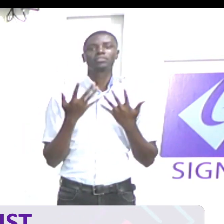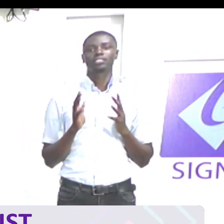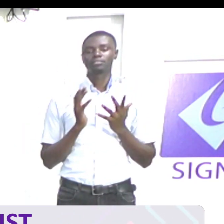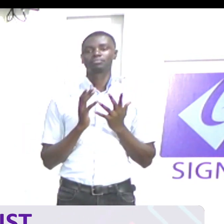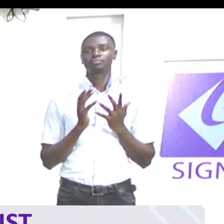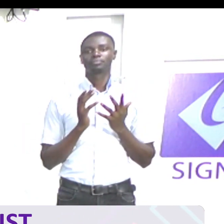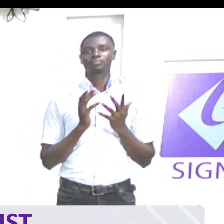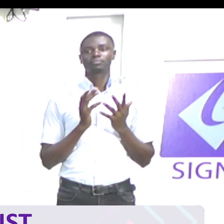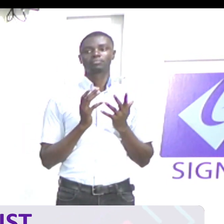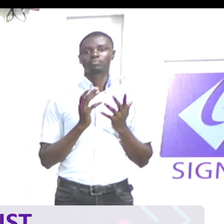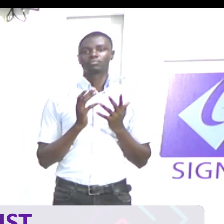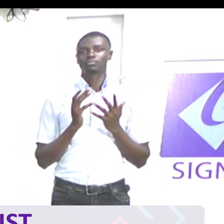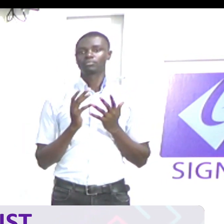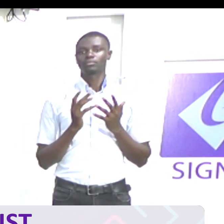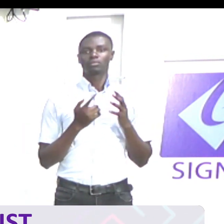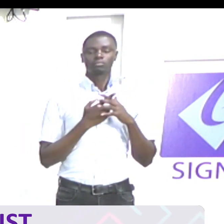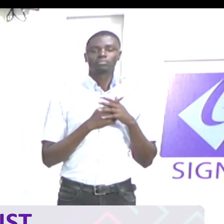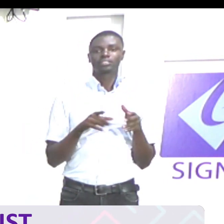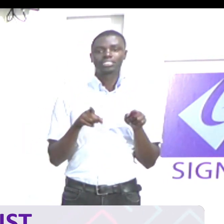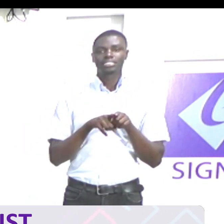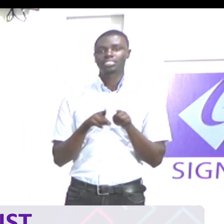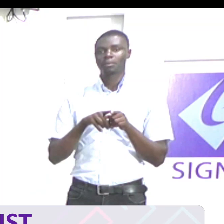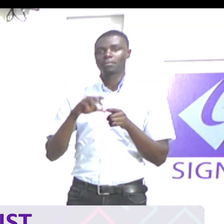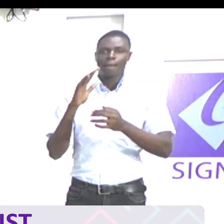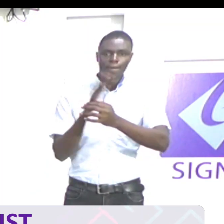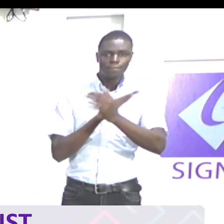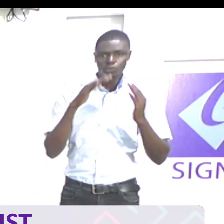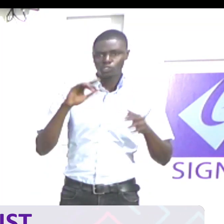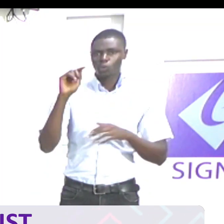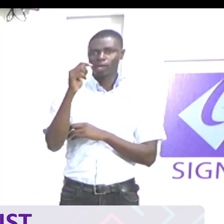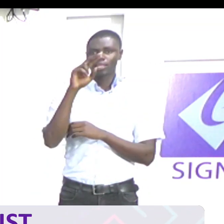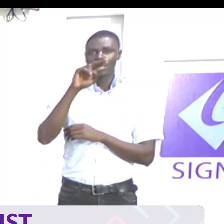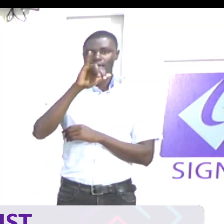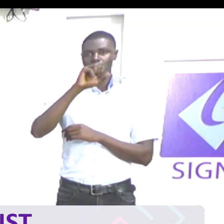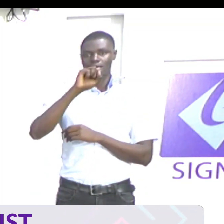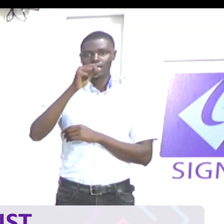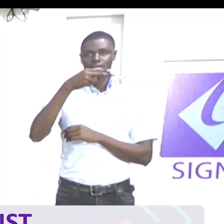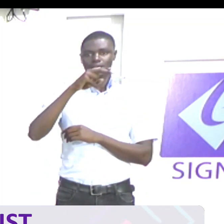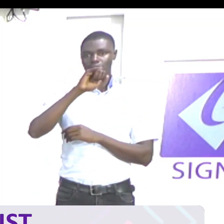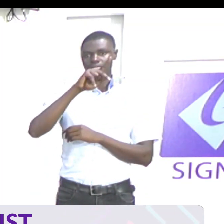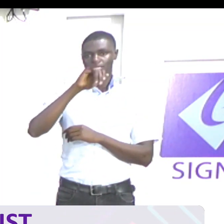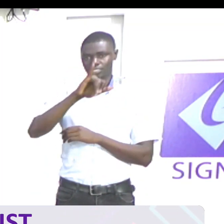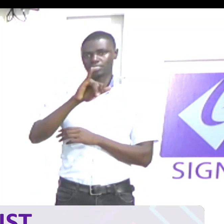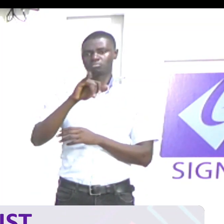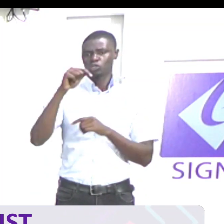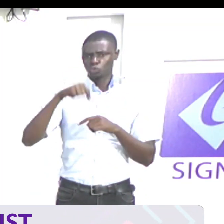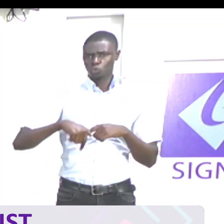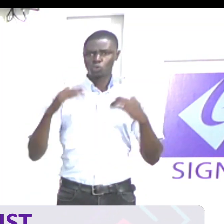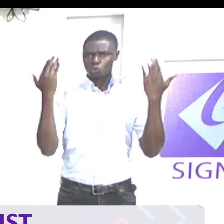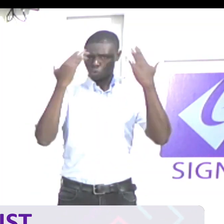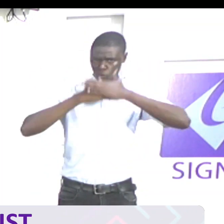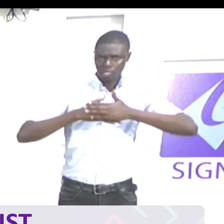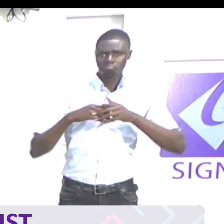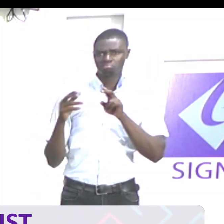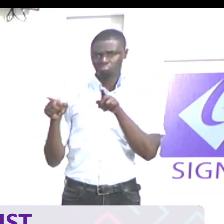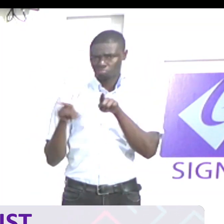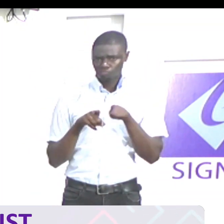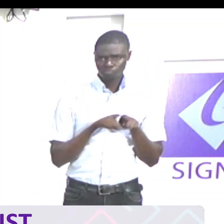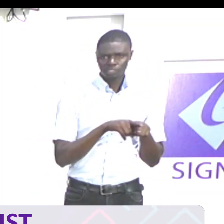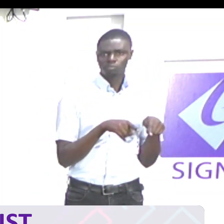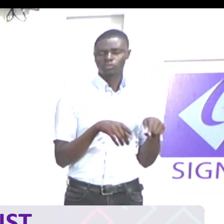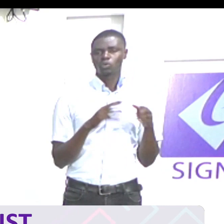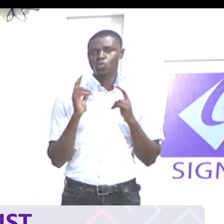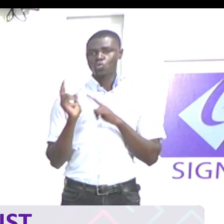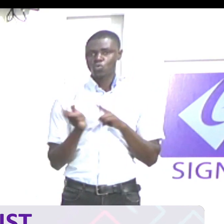hiyo. And proper design ya Nyashinski pale. I'll see you. But then again tonight, so tonight kama kawaida pia tunapeleka mtaratara and we're talking